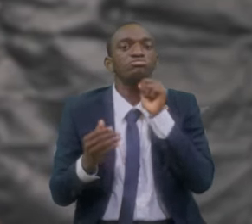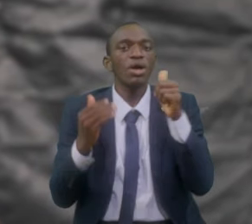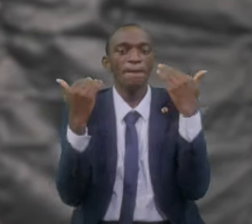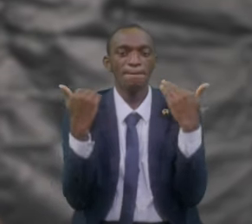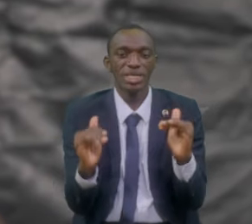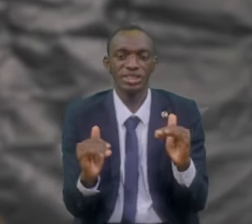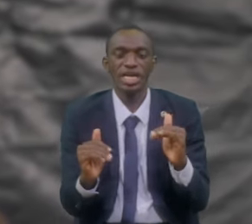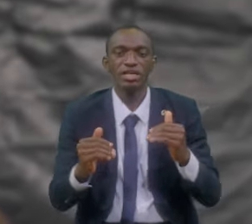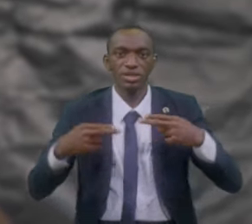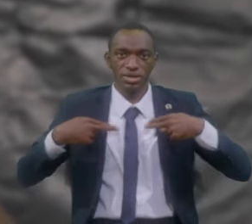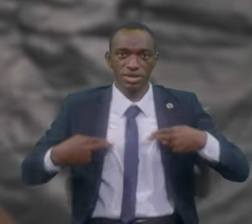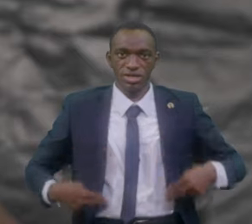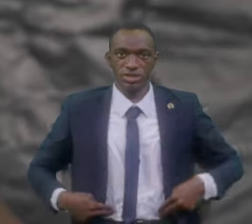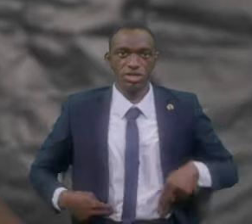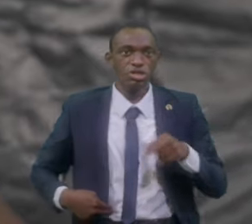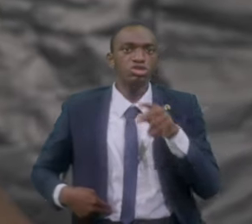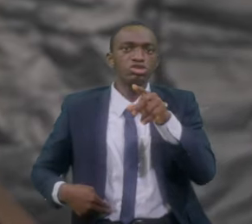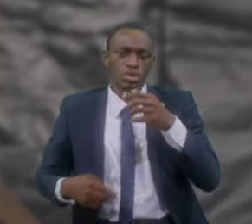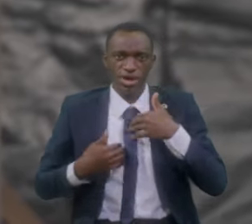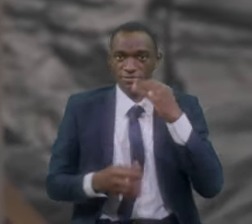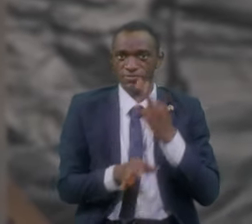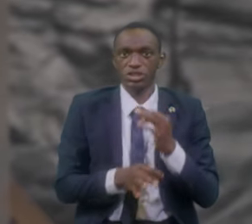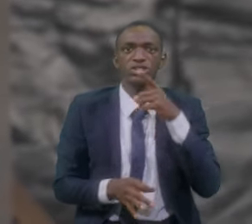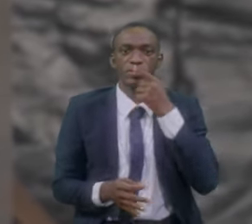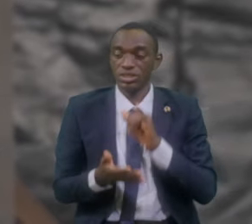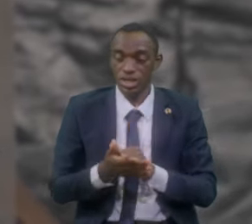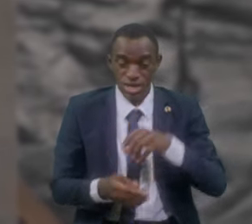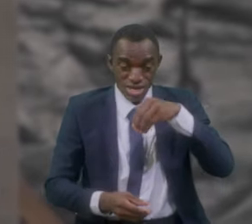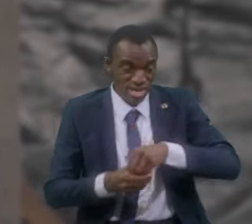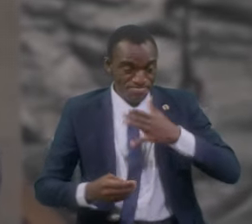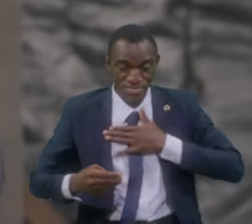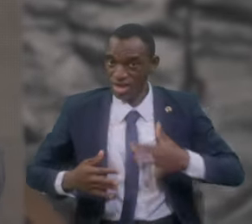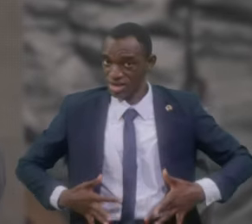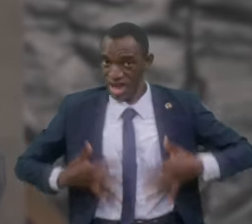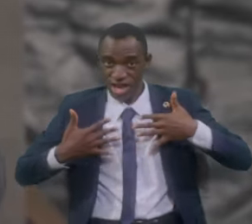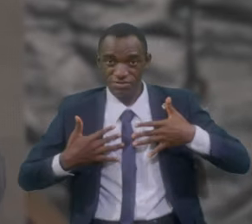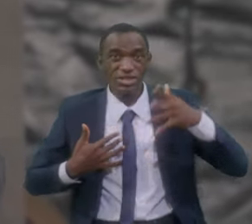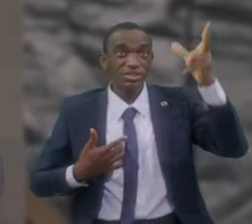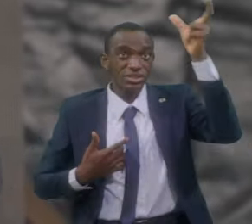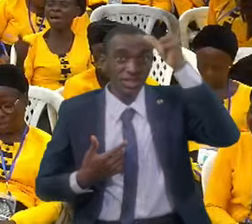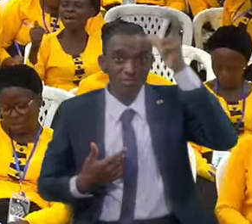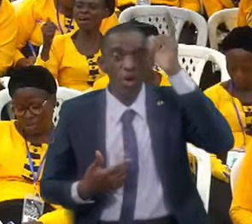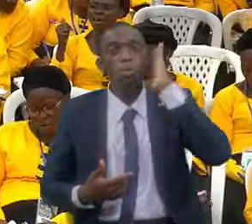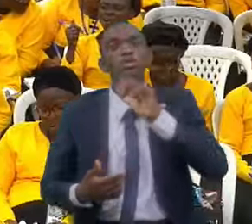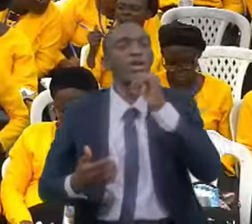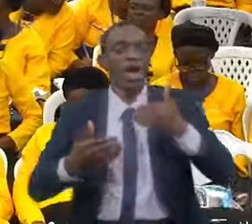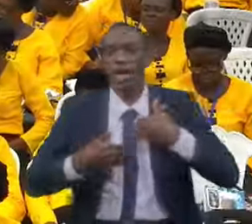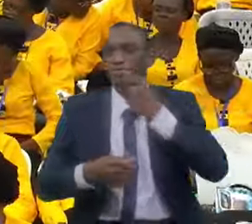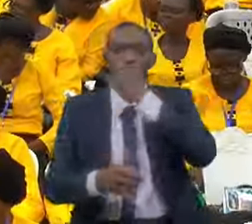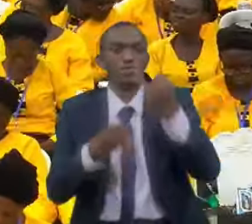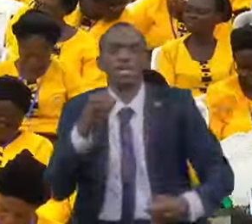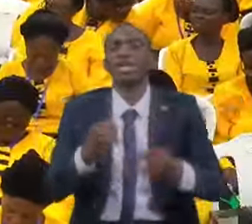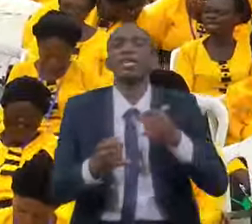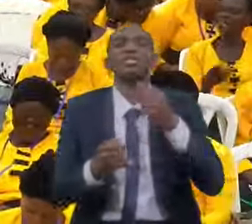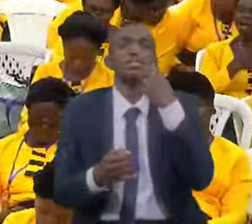Satan will not have the final say. I didn't hear your amen. Yeah. In